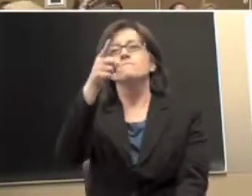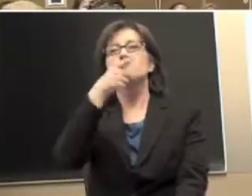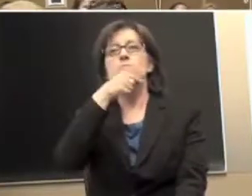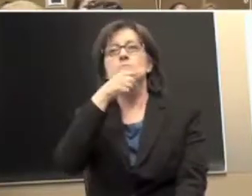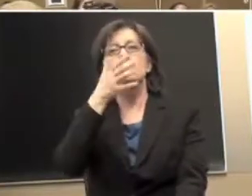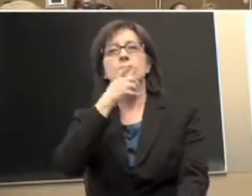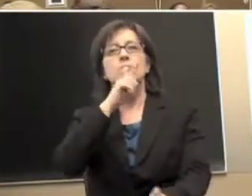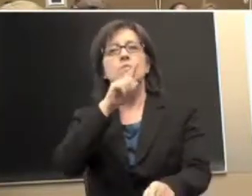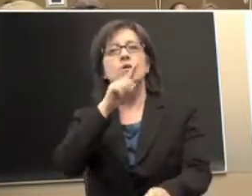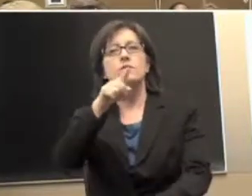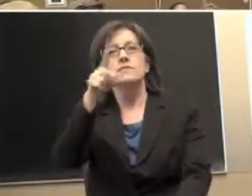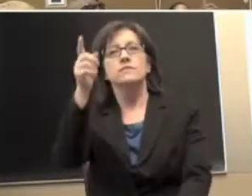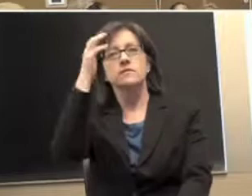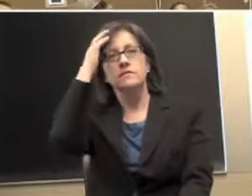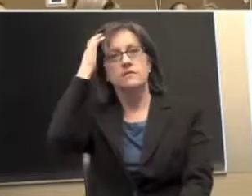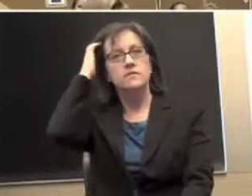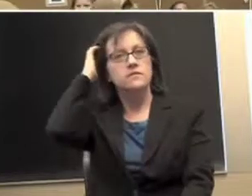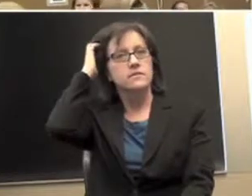reporter outer?